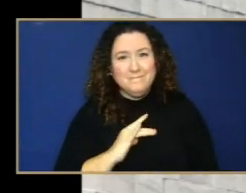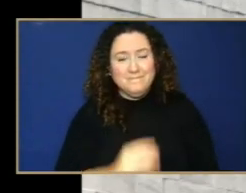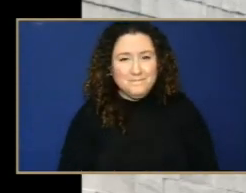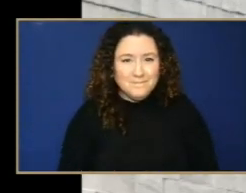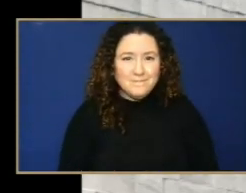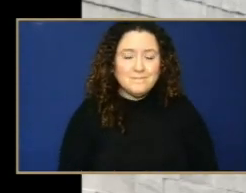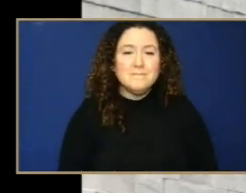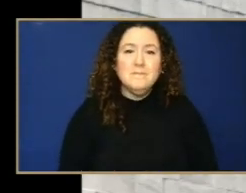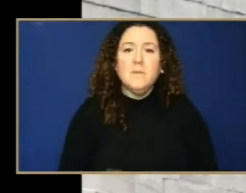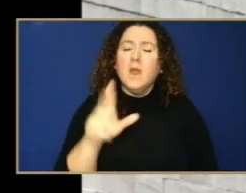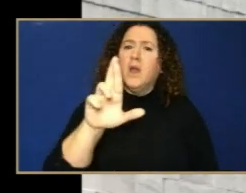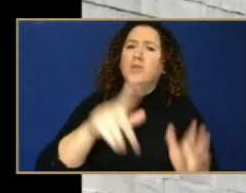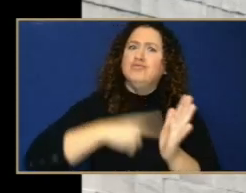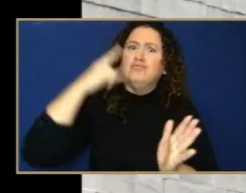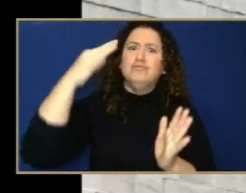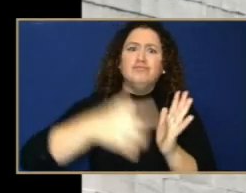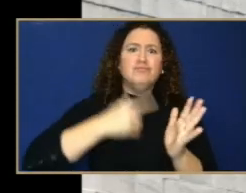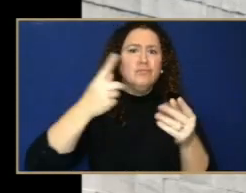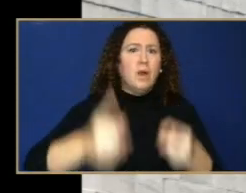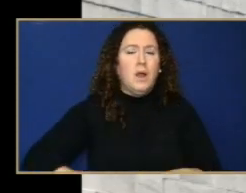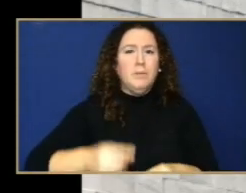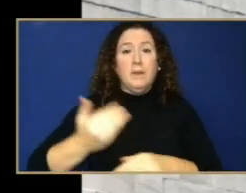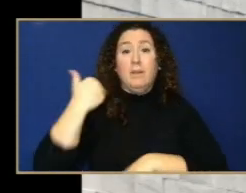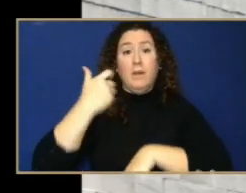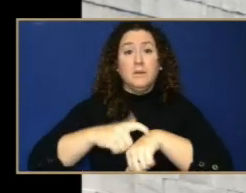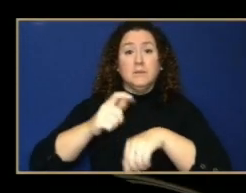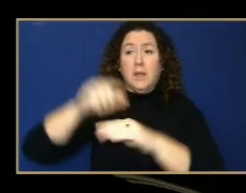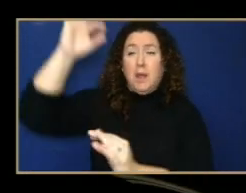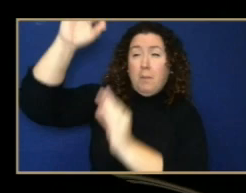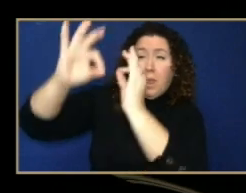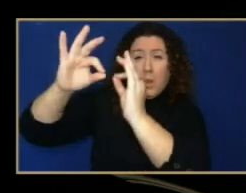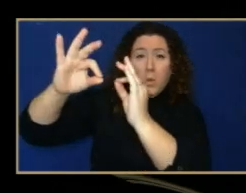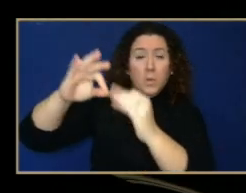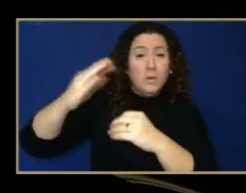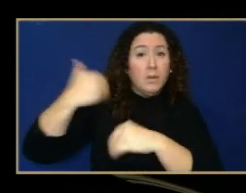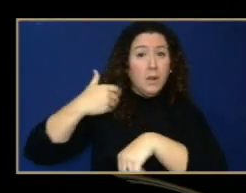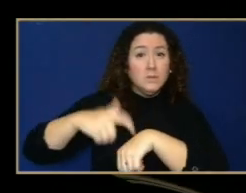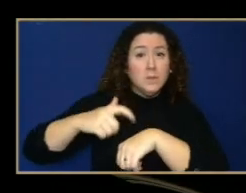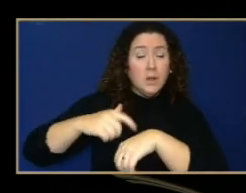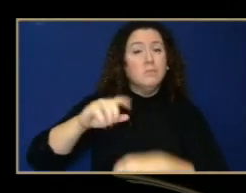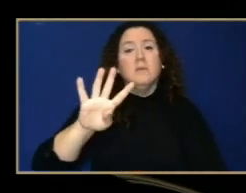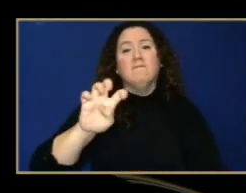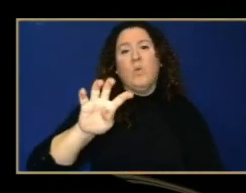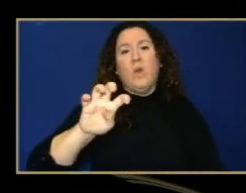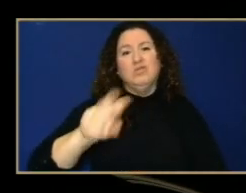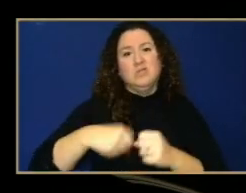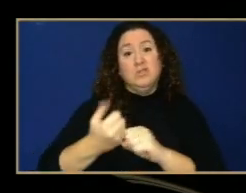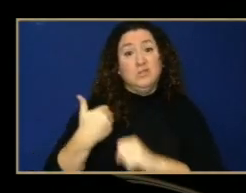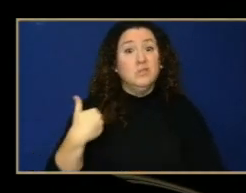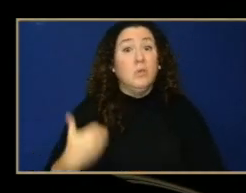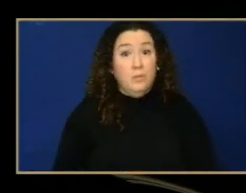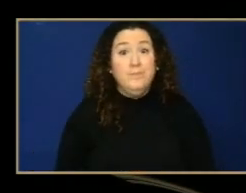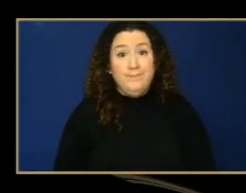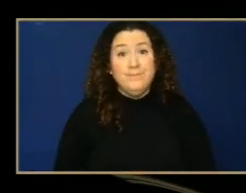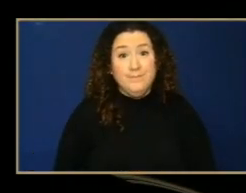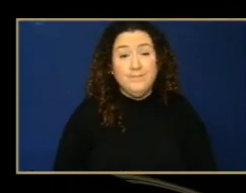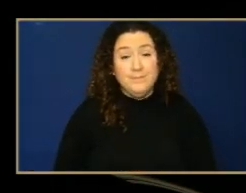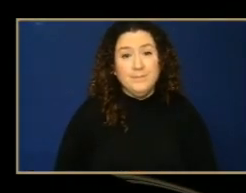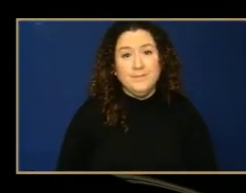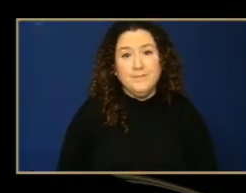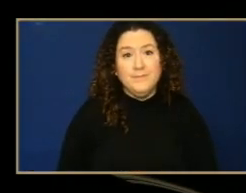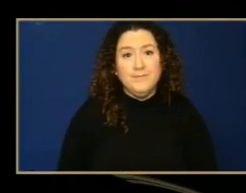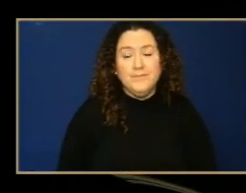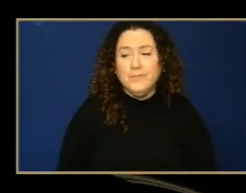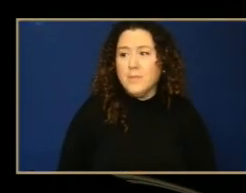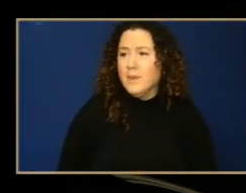happened was 400 years ago when the planets were this close in the sky. Wow, I mean, what a treat for all of us, to end